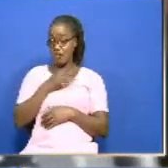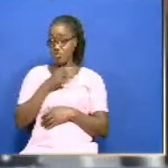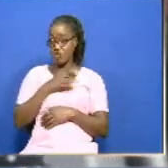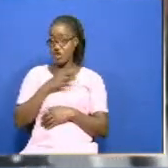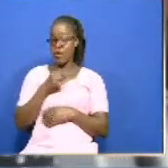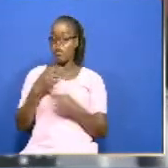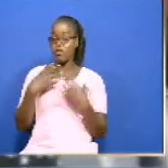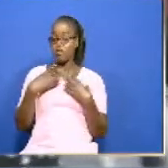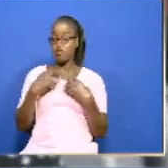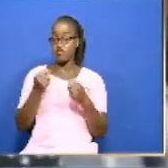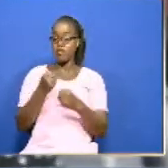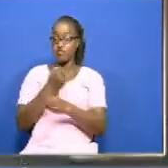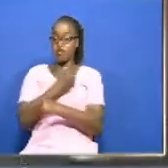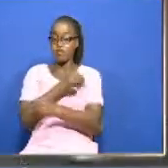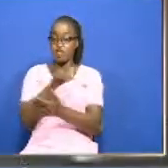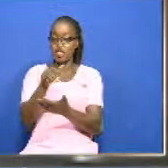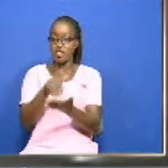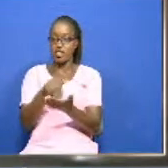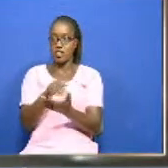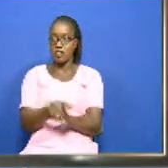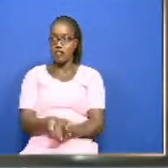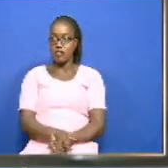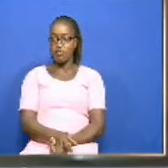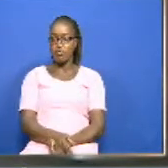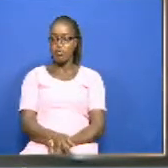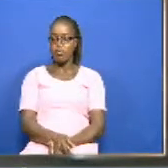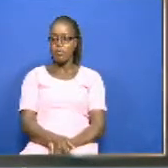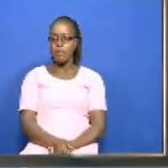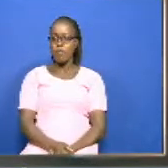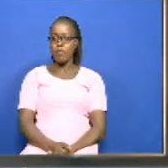Beatrice Getonyang-Etich, Channel 1 News.